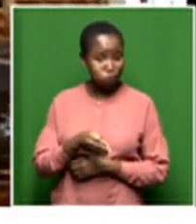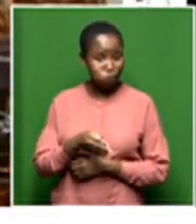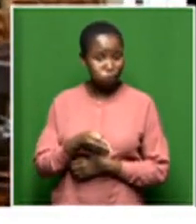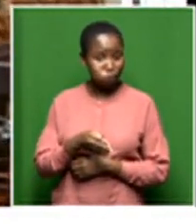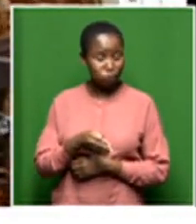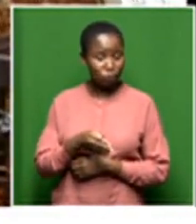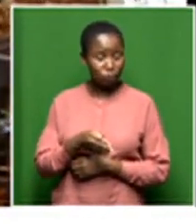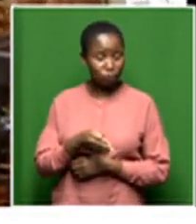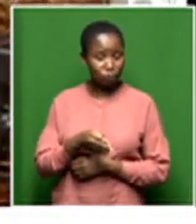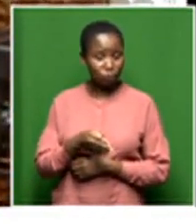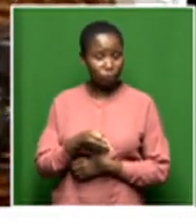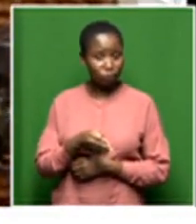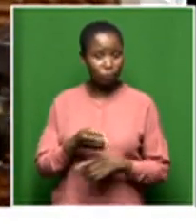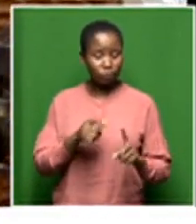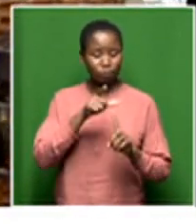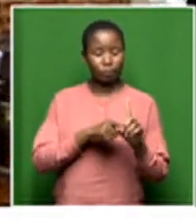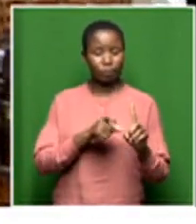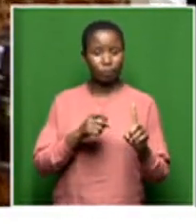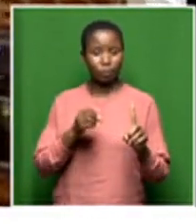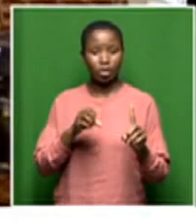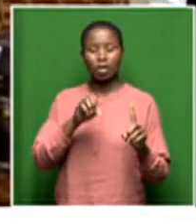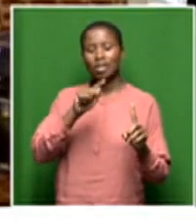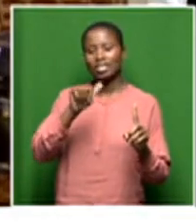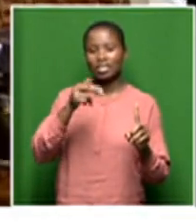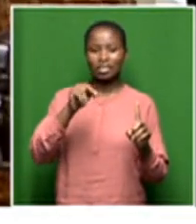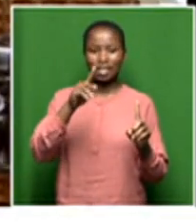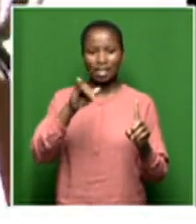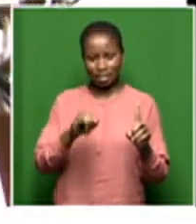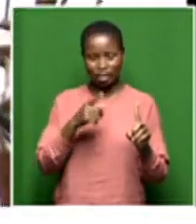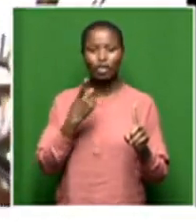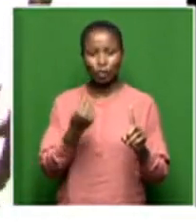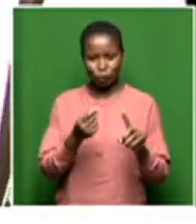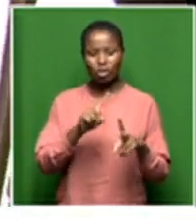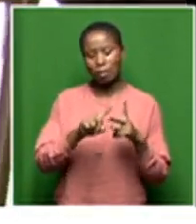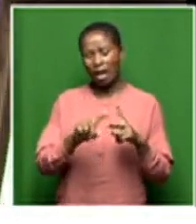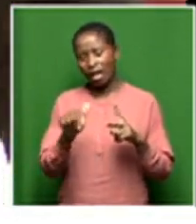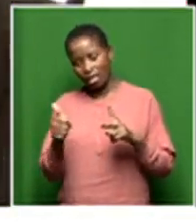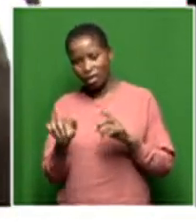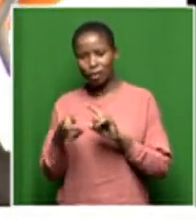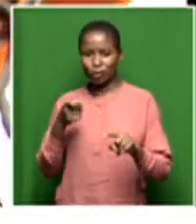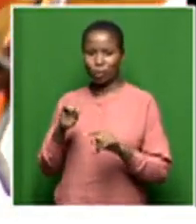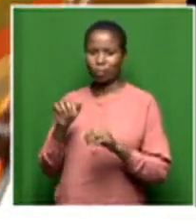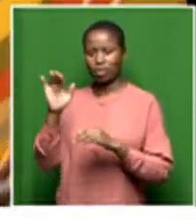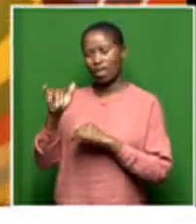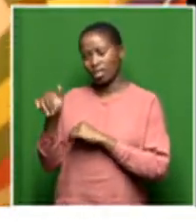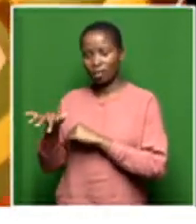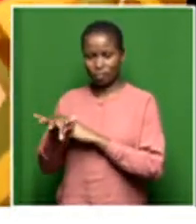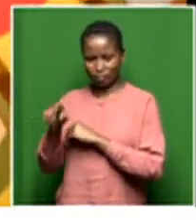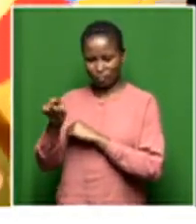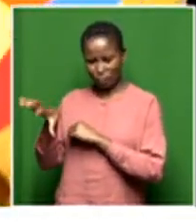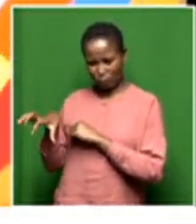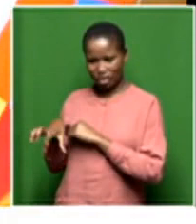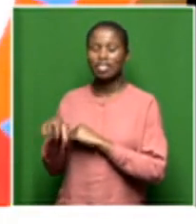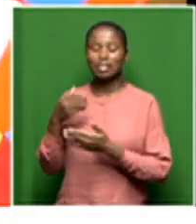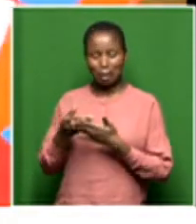Tendai Mizurewa, she's learning to fly here, and we have another two from other parts of the countryside, and they're learning to fly